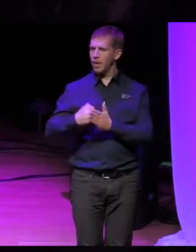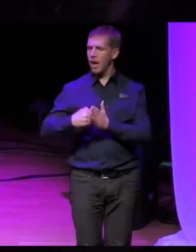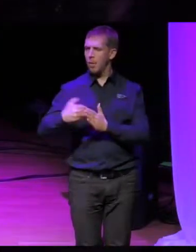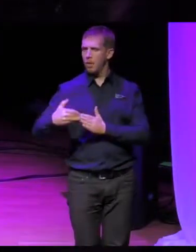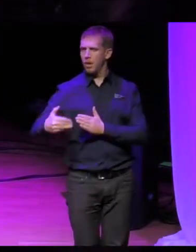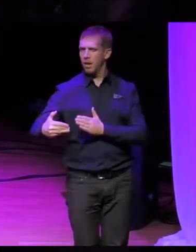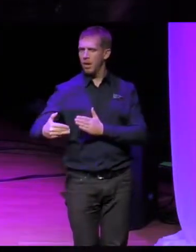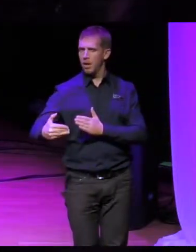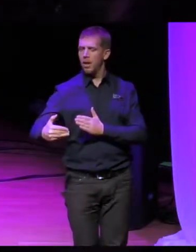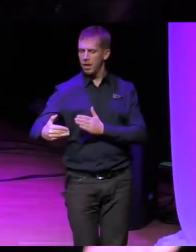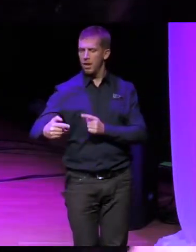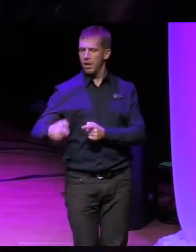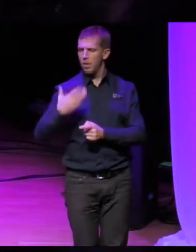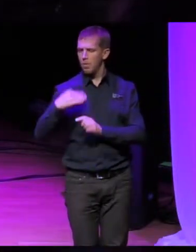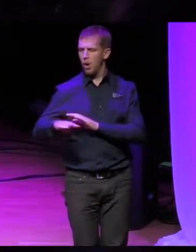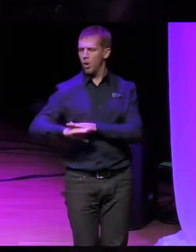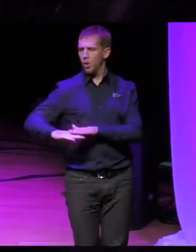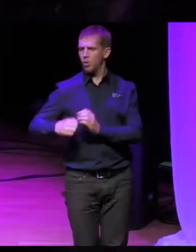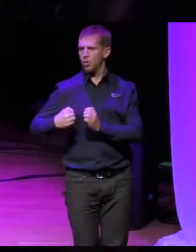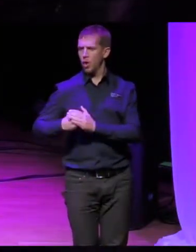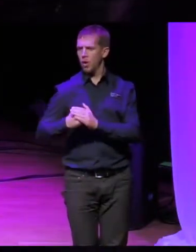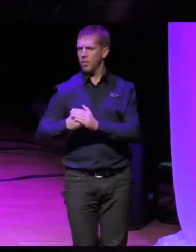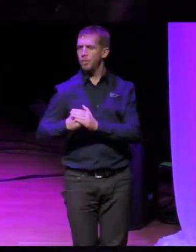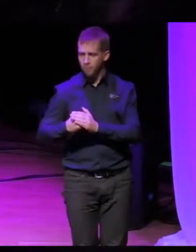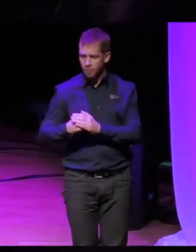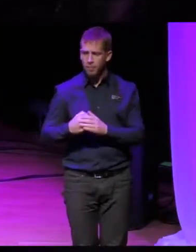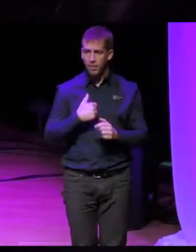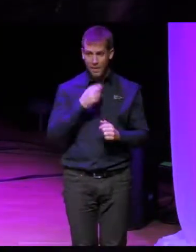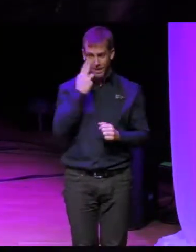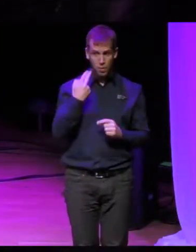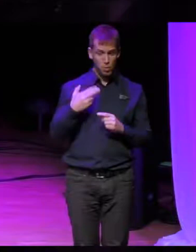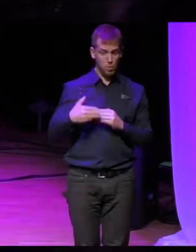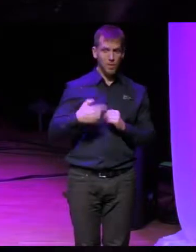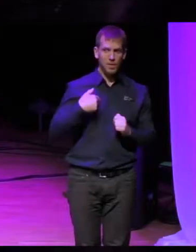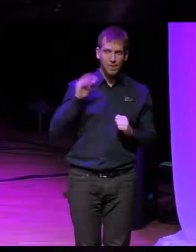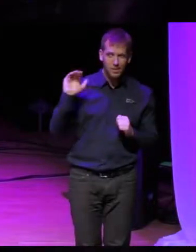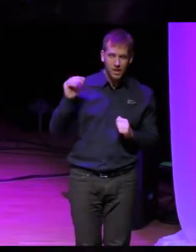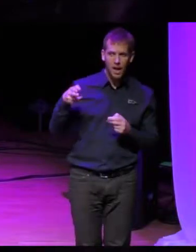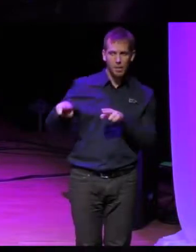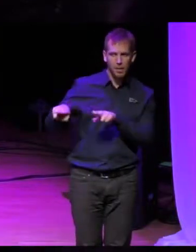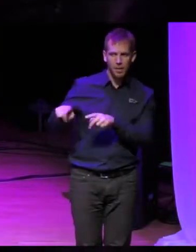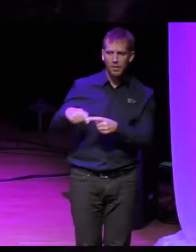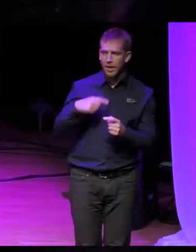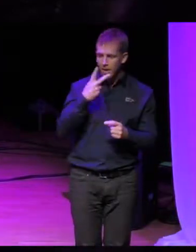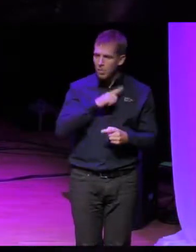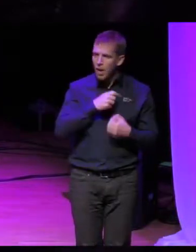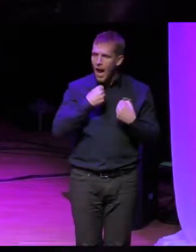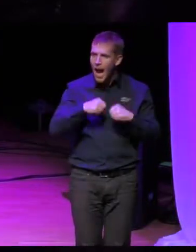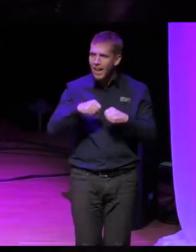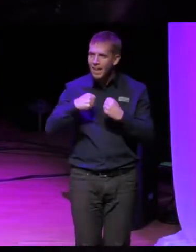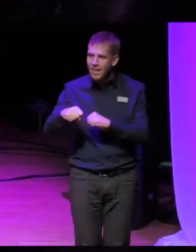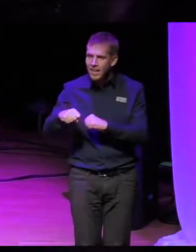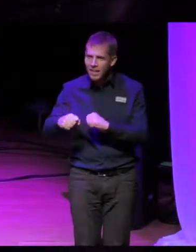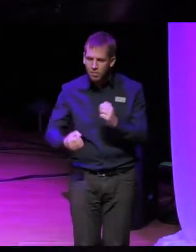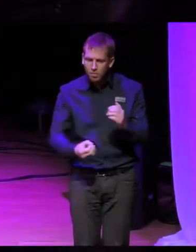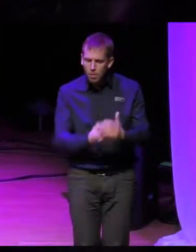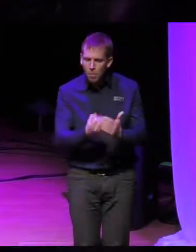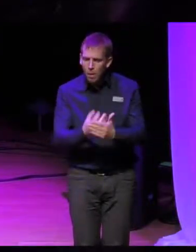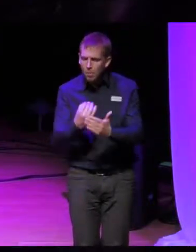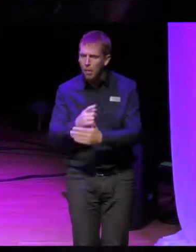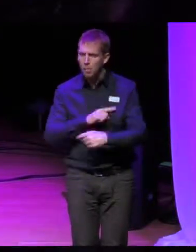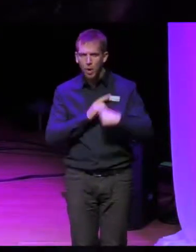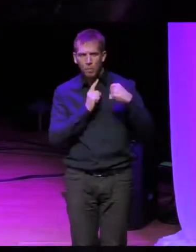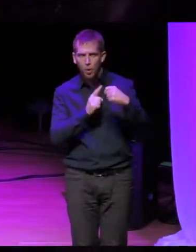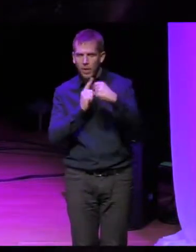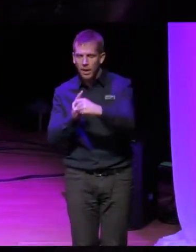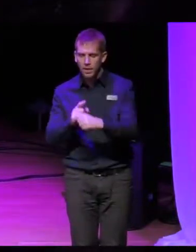year is while we are in court litigating, there is a lot of activism happening. There's a lot of protest, a lot